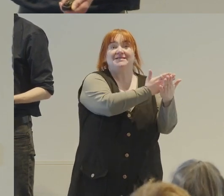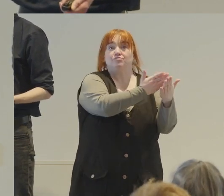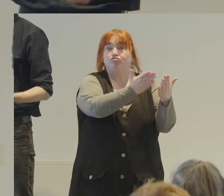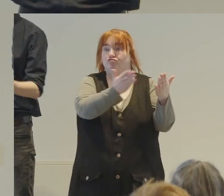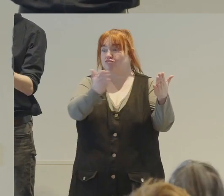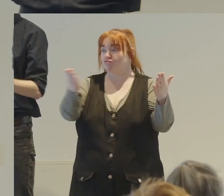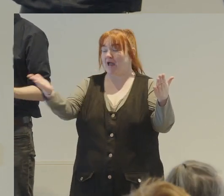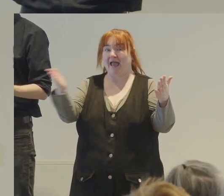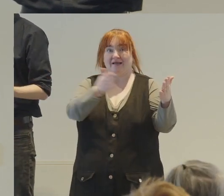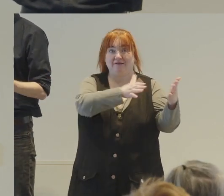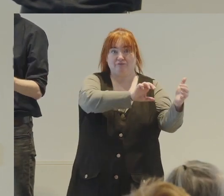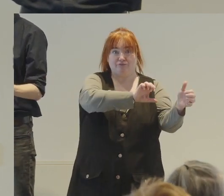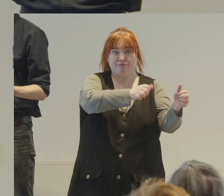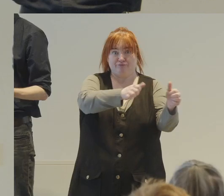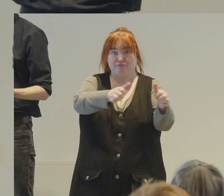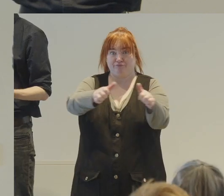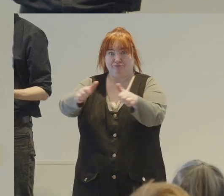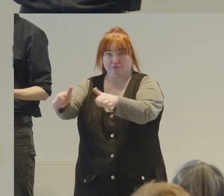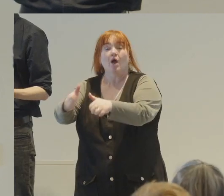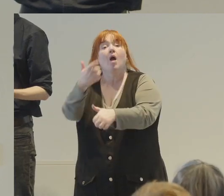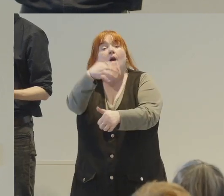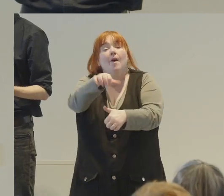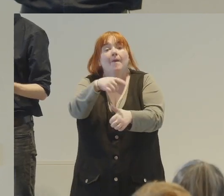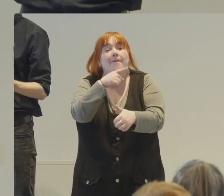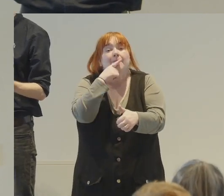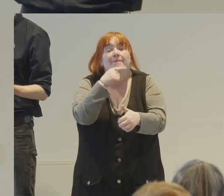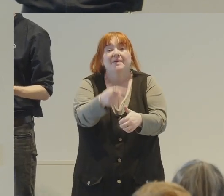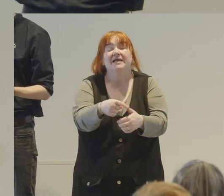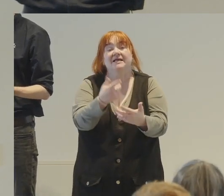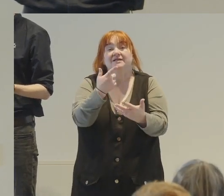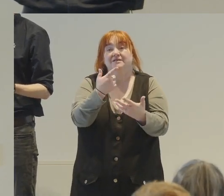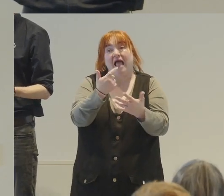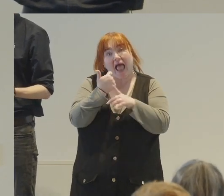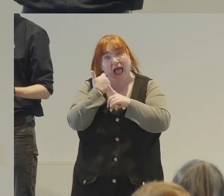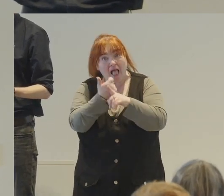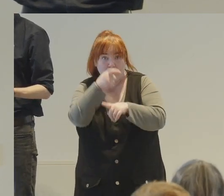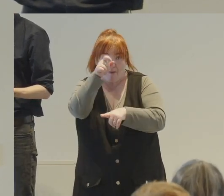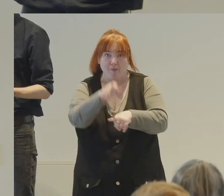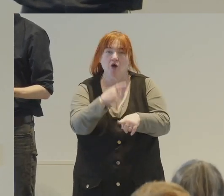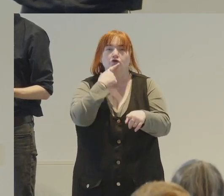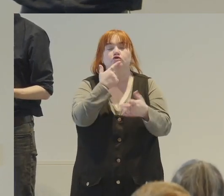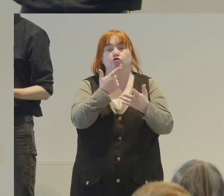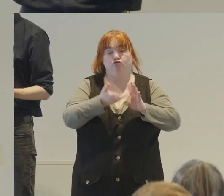is drafted a letter, taken it to the job centre and said, this is what we're doing, this is why.